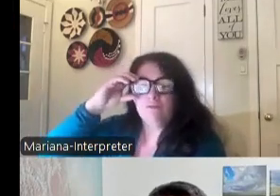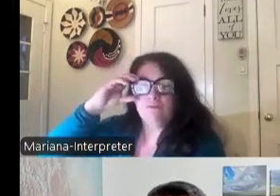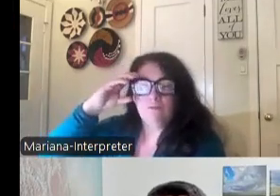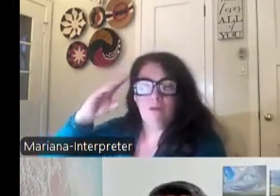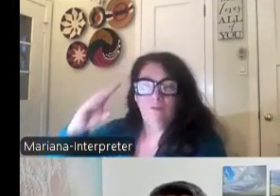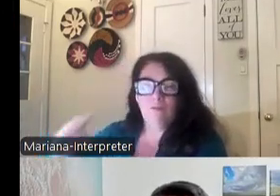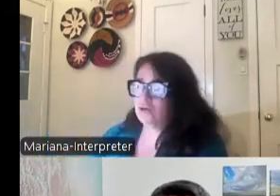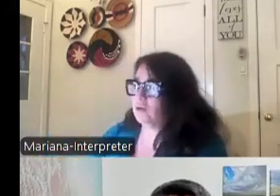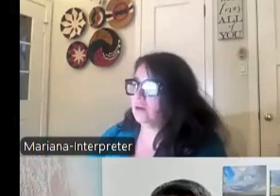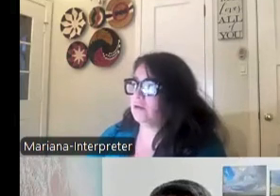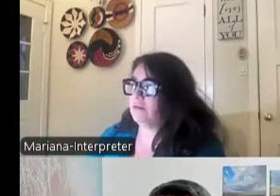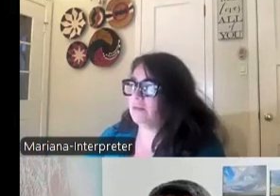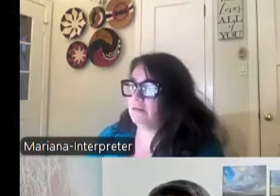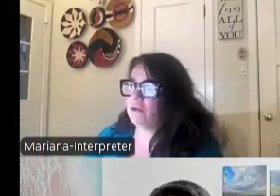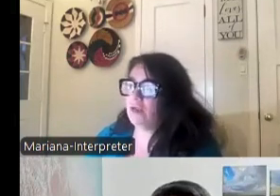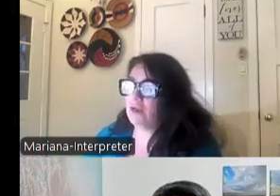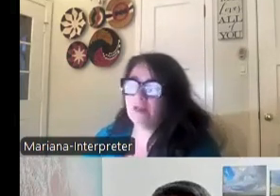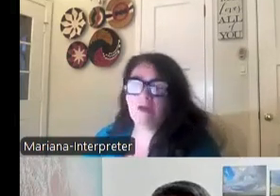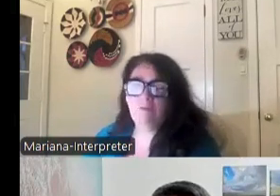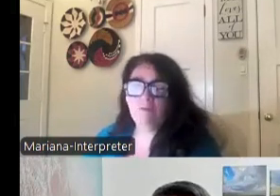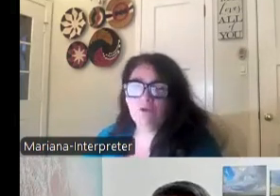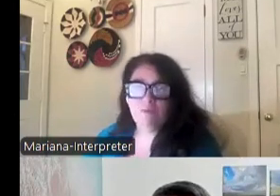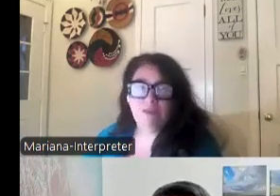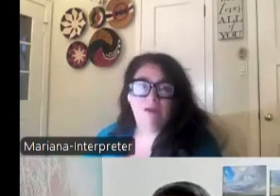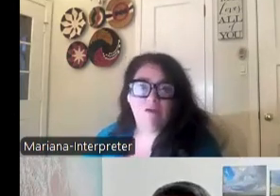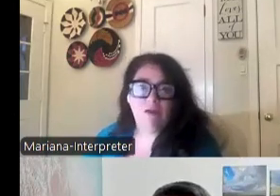on record for the entire 20th century.